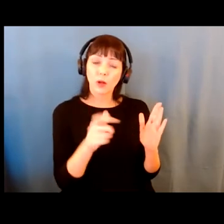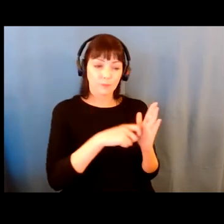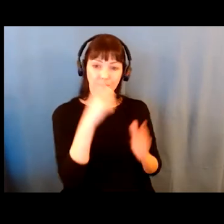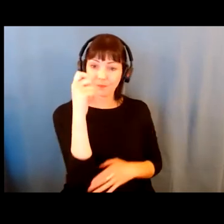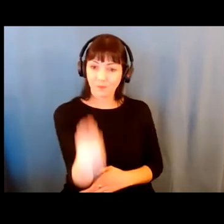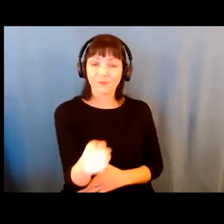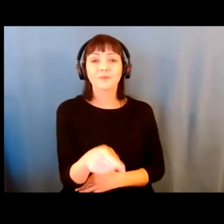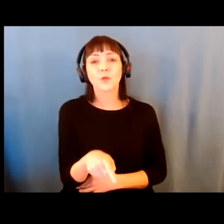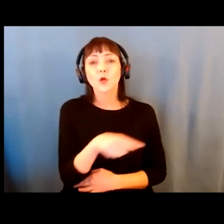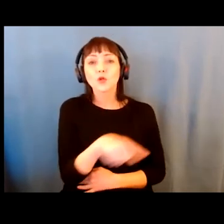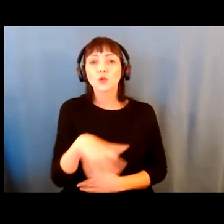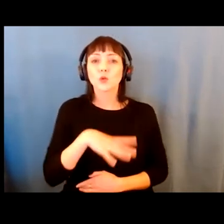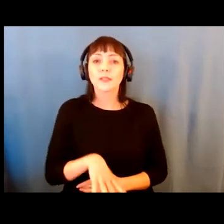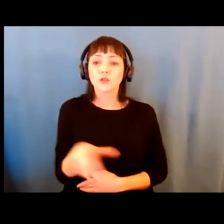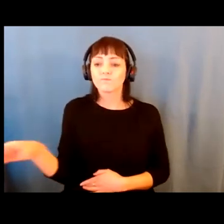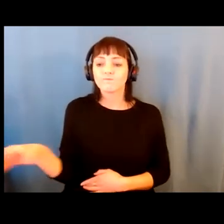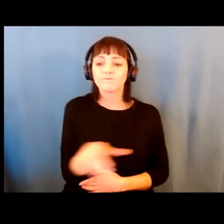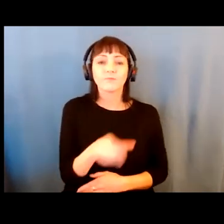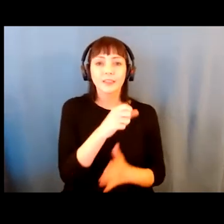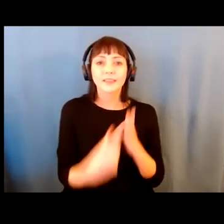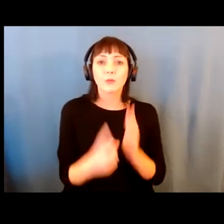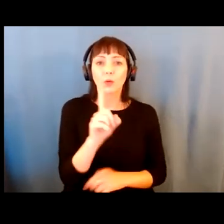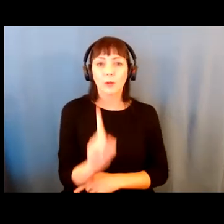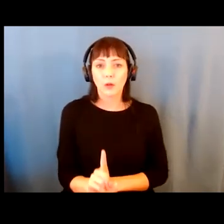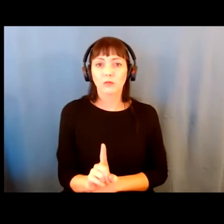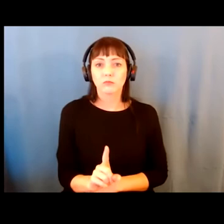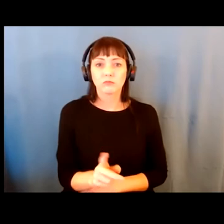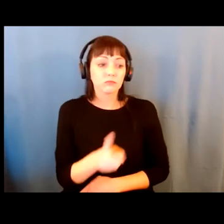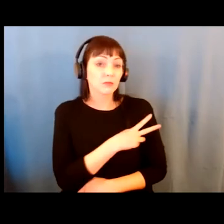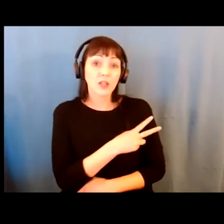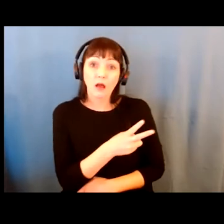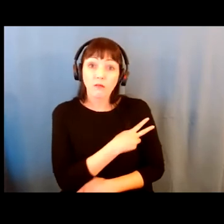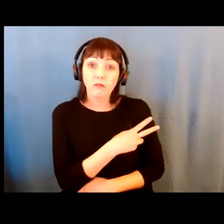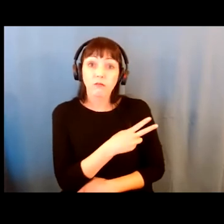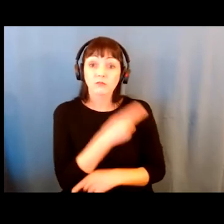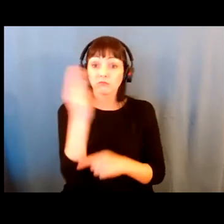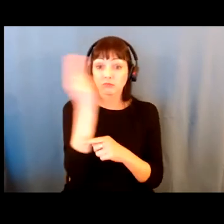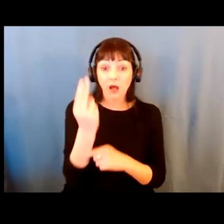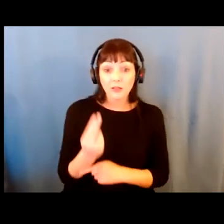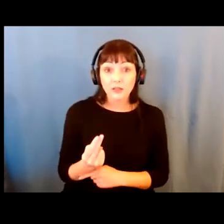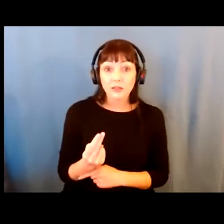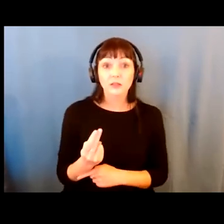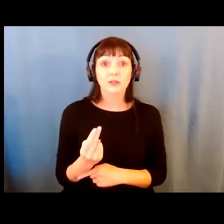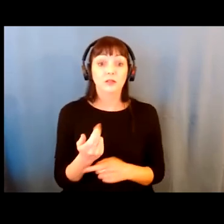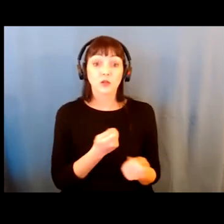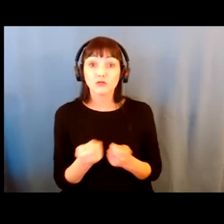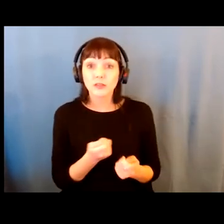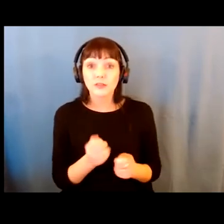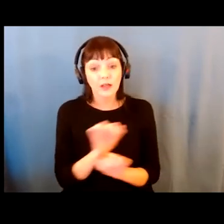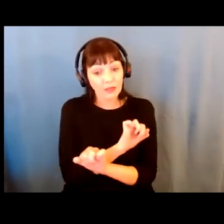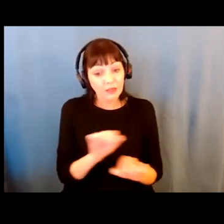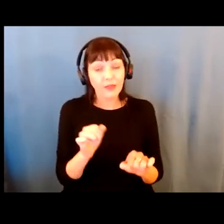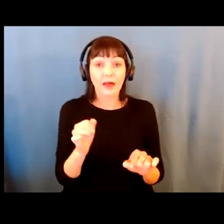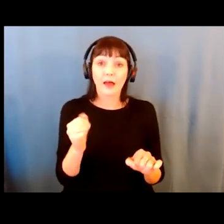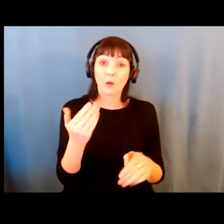people, you know, as employees, as consultants, as artists. Artists work on the walls, you